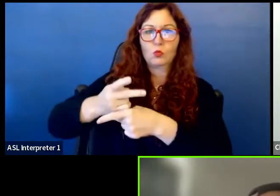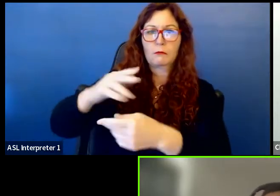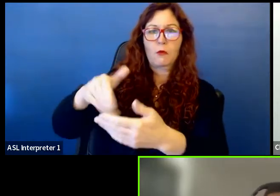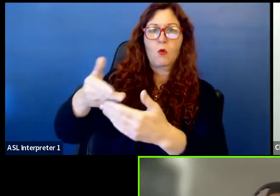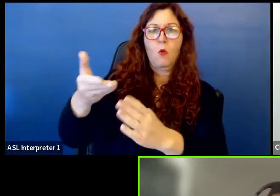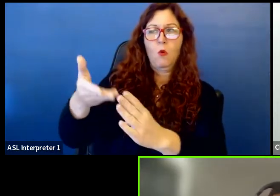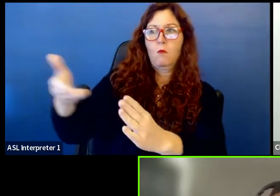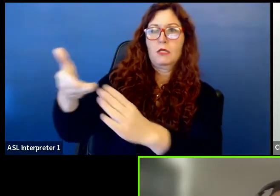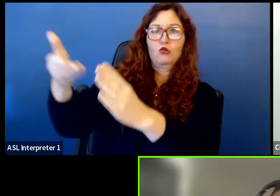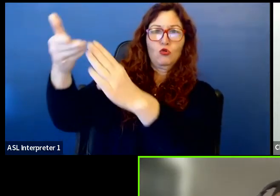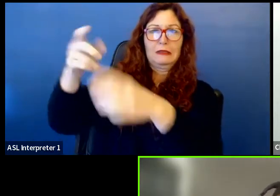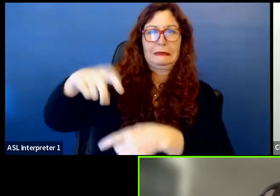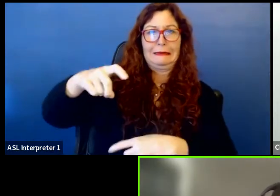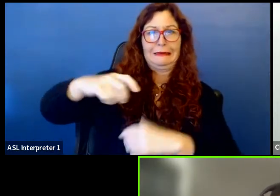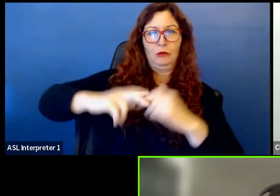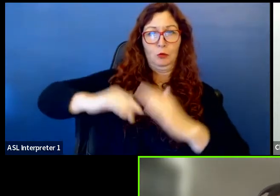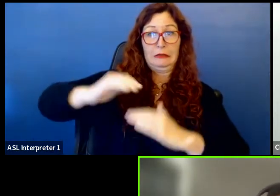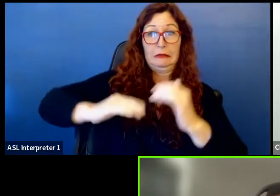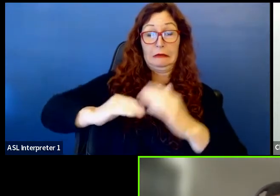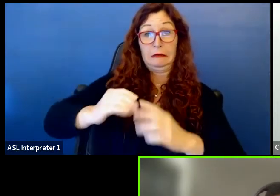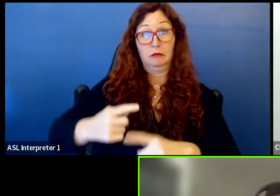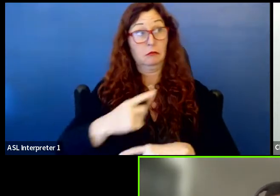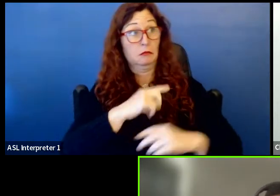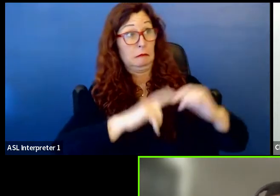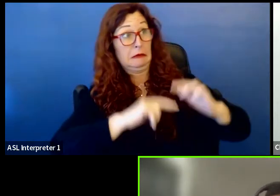ready to be brought in to get built